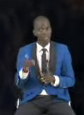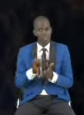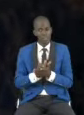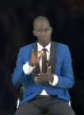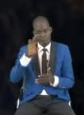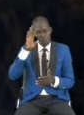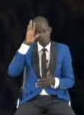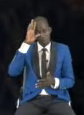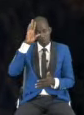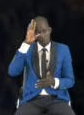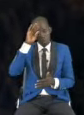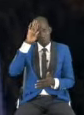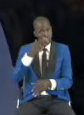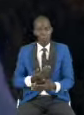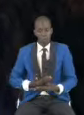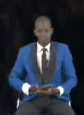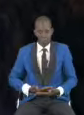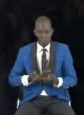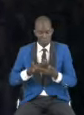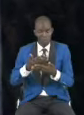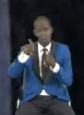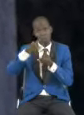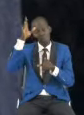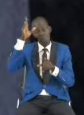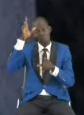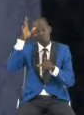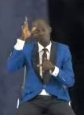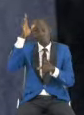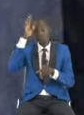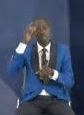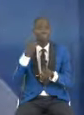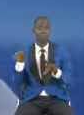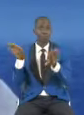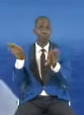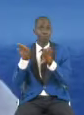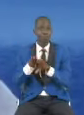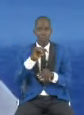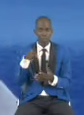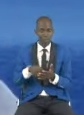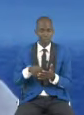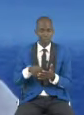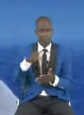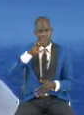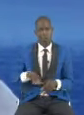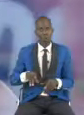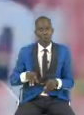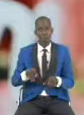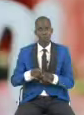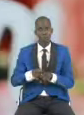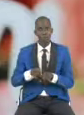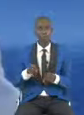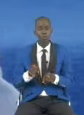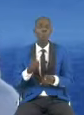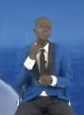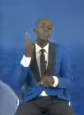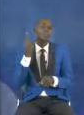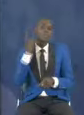As the father was deaf and dumb, this boy was deaf and dumb from birth. And